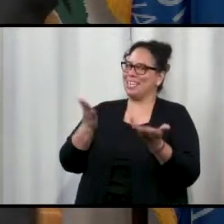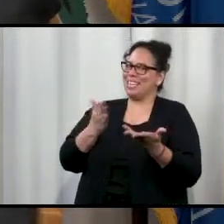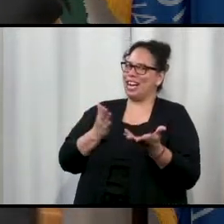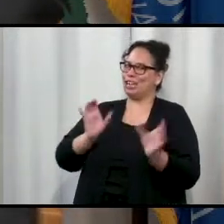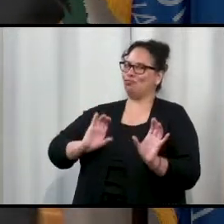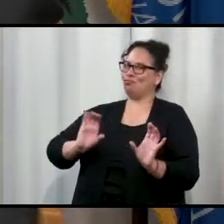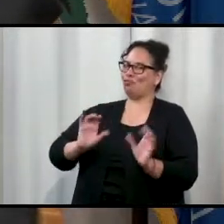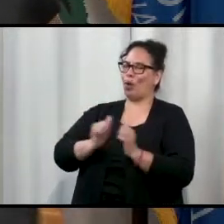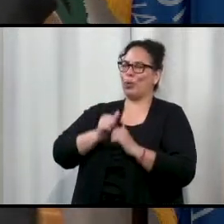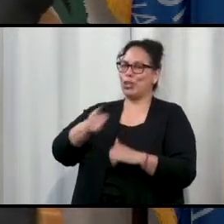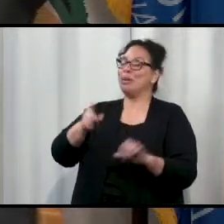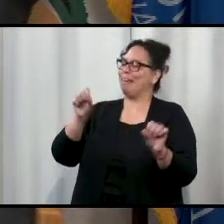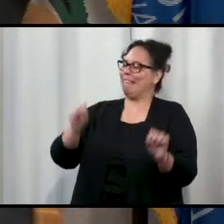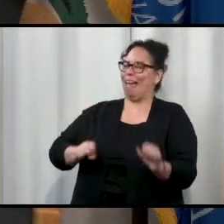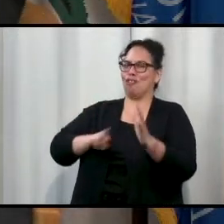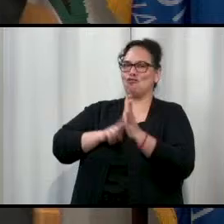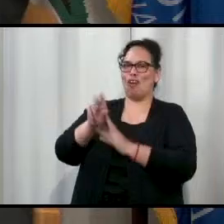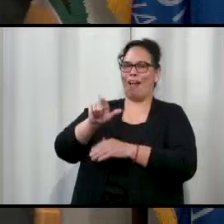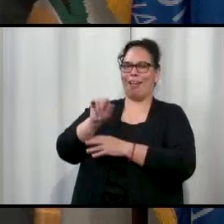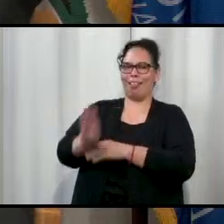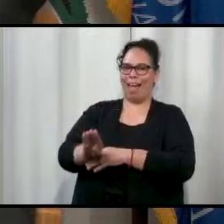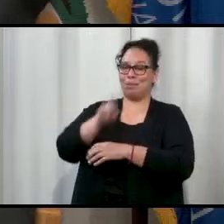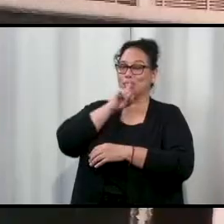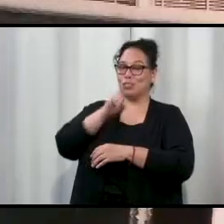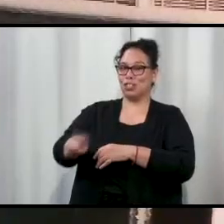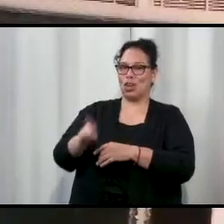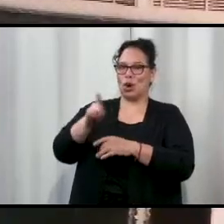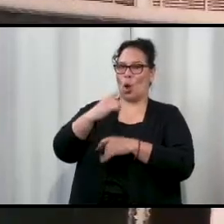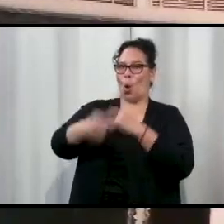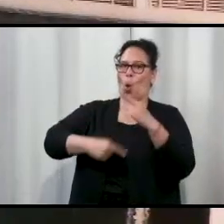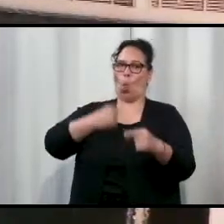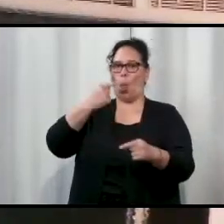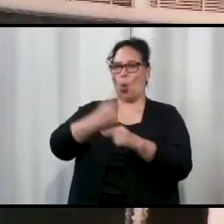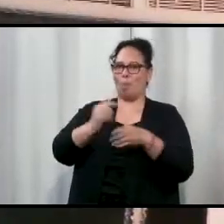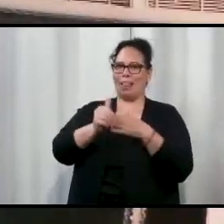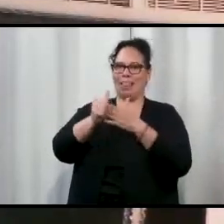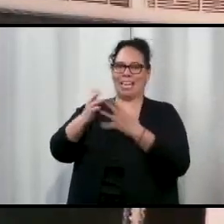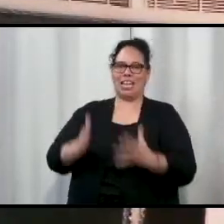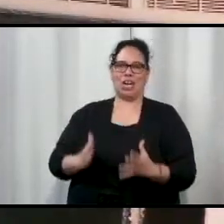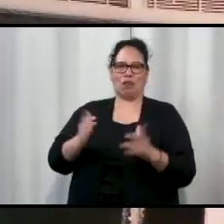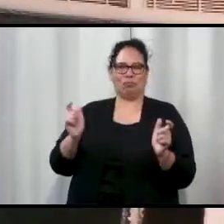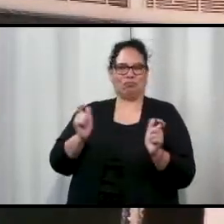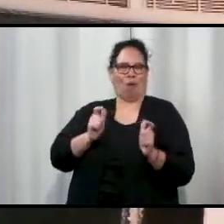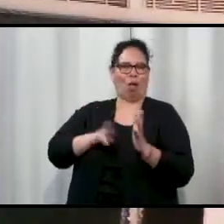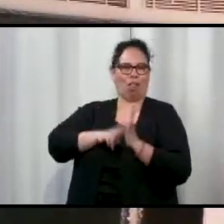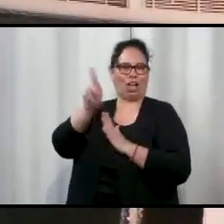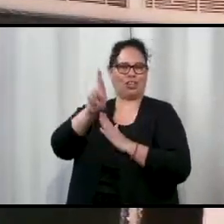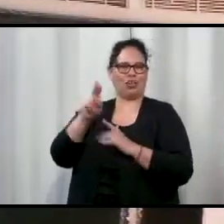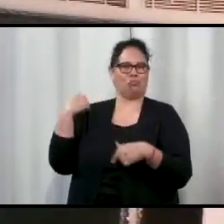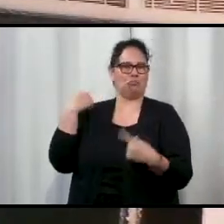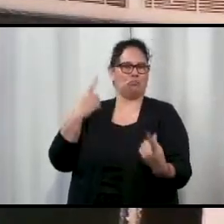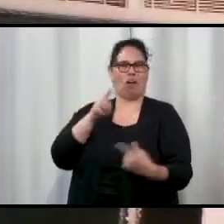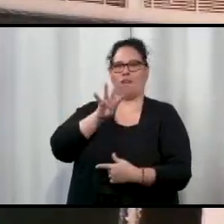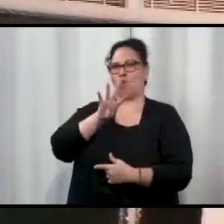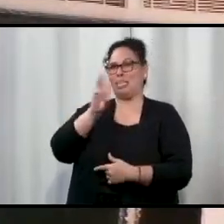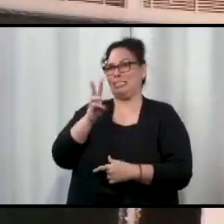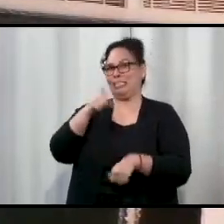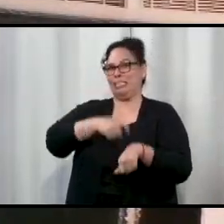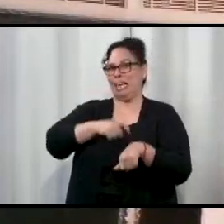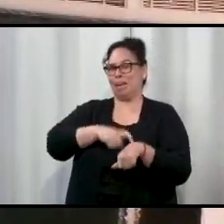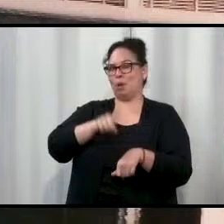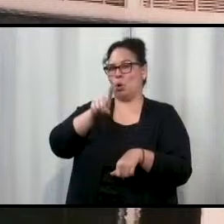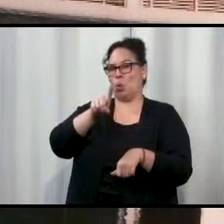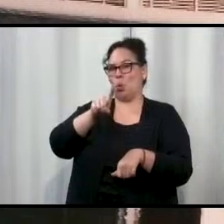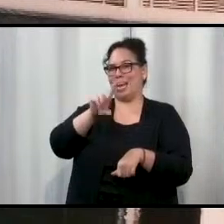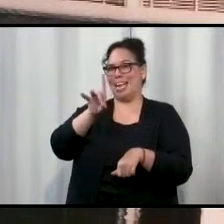you. Rocket Lab certainly is the global leader in dedicated small launch. We've launched 46 times,